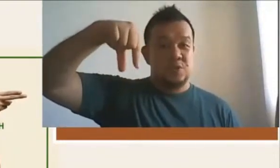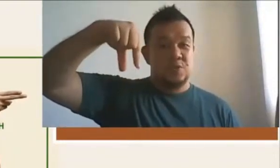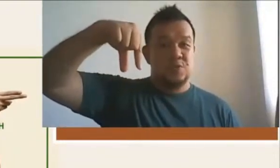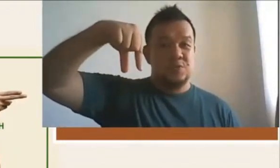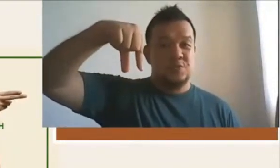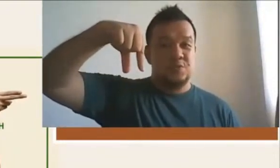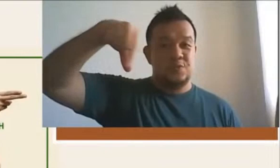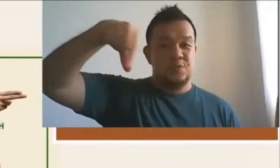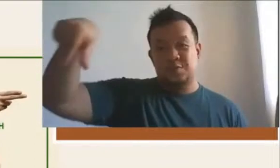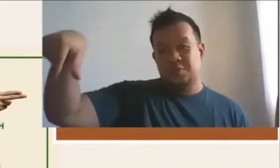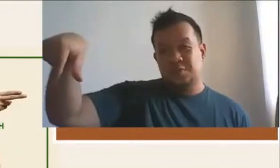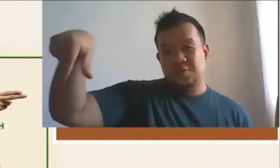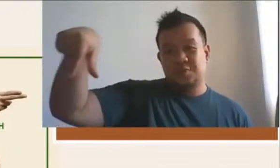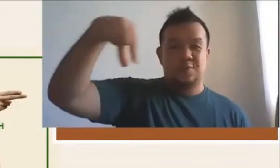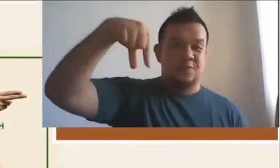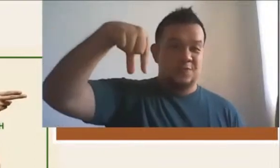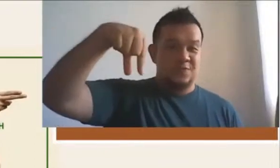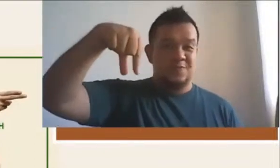S,